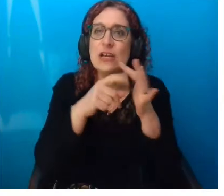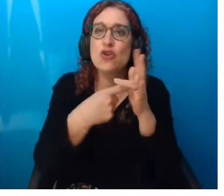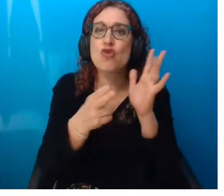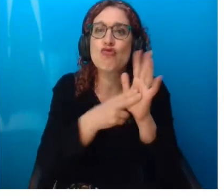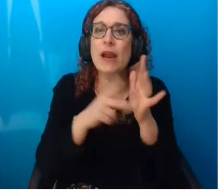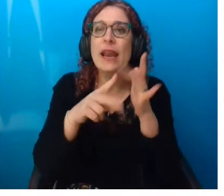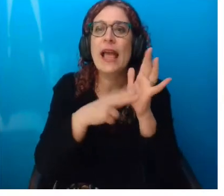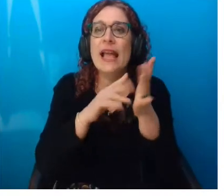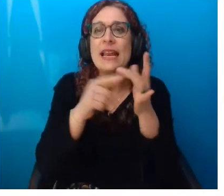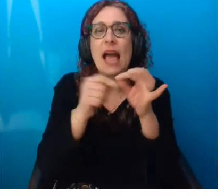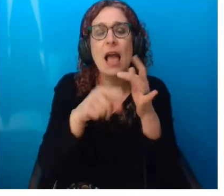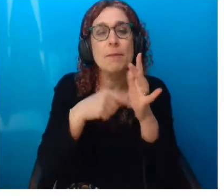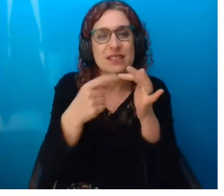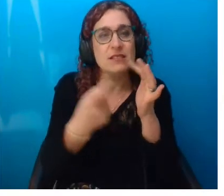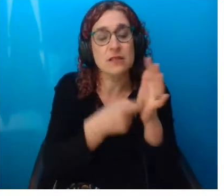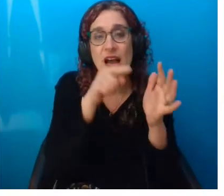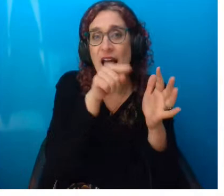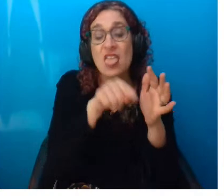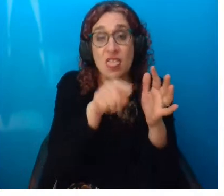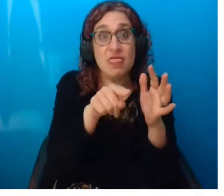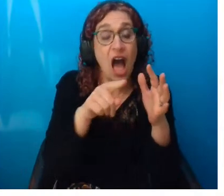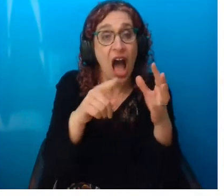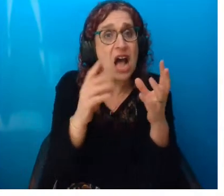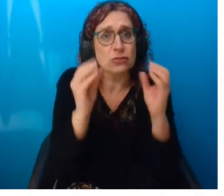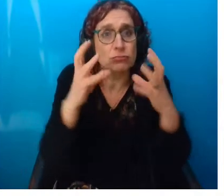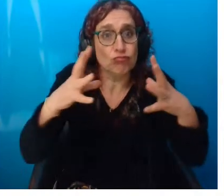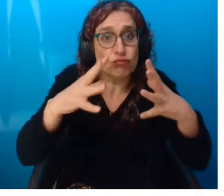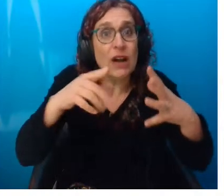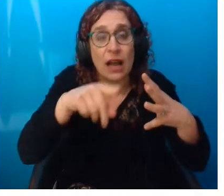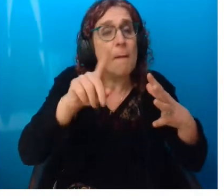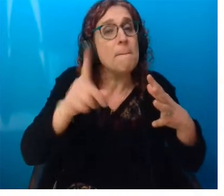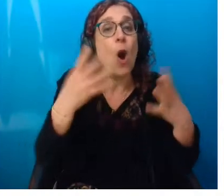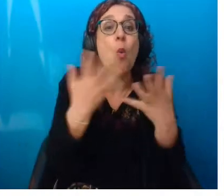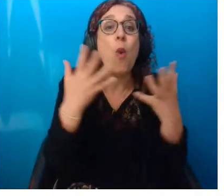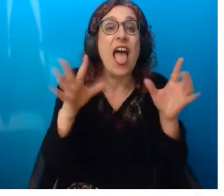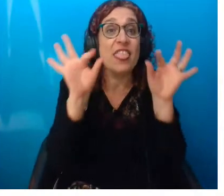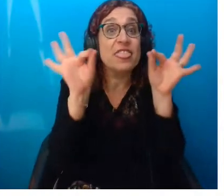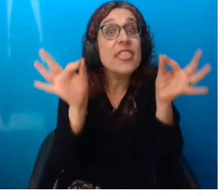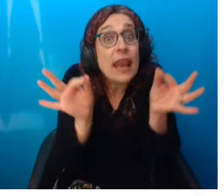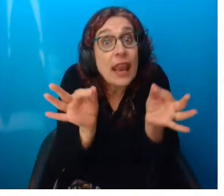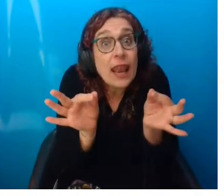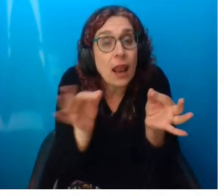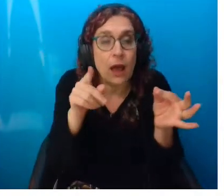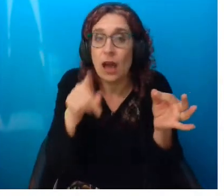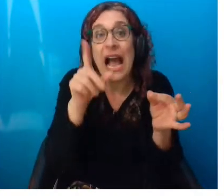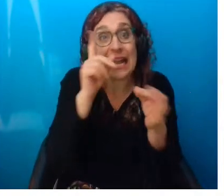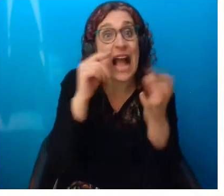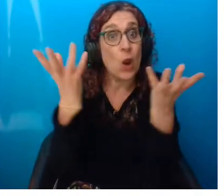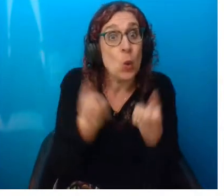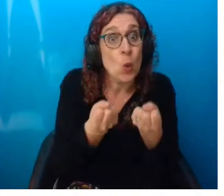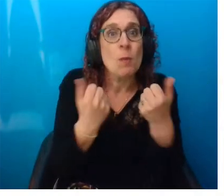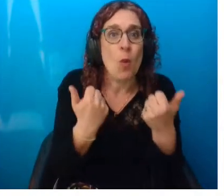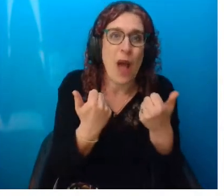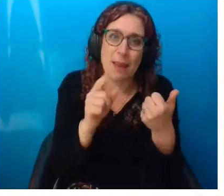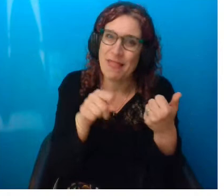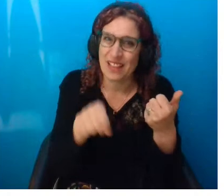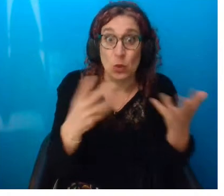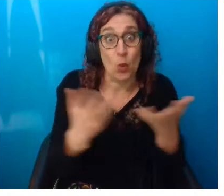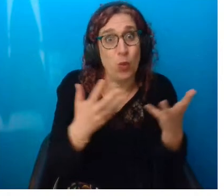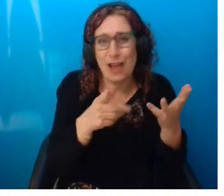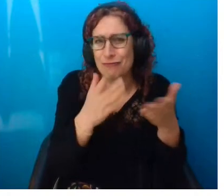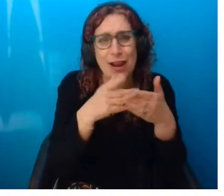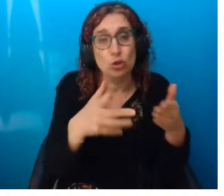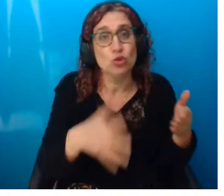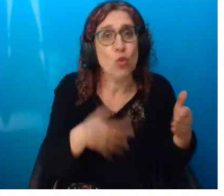absorbed well on areas of thin skin. And these are the areas that actually you're more likely to want to avoid using lots